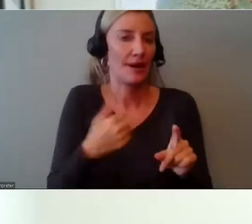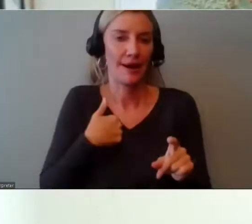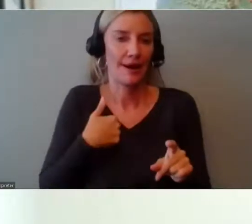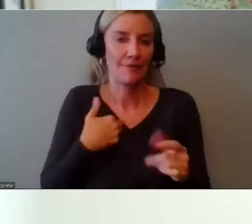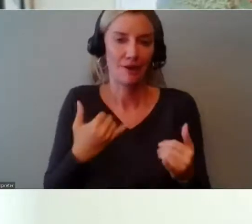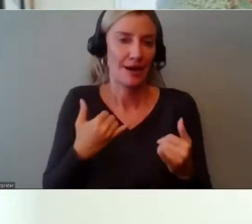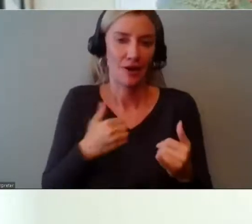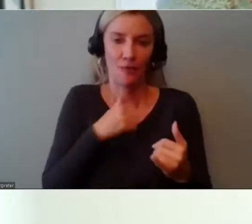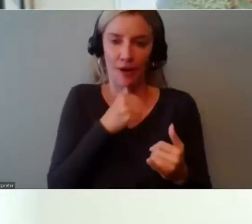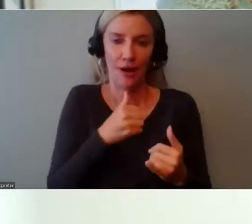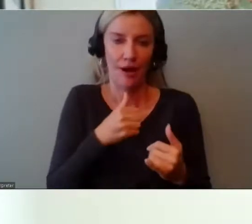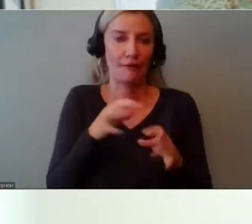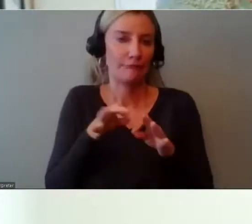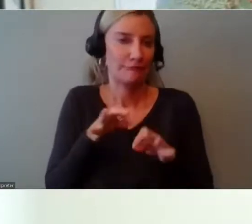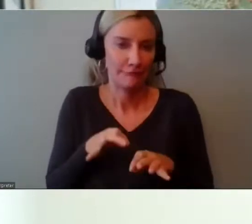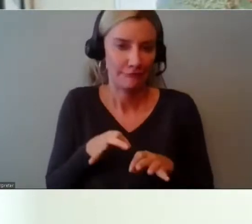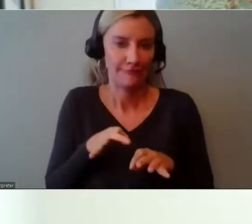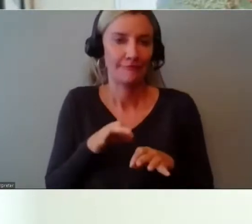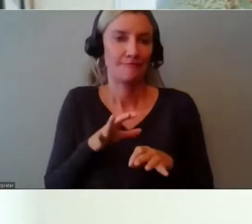the